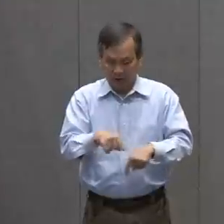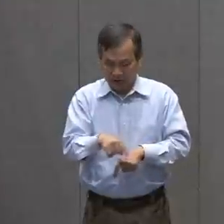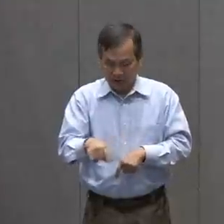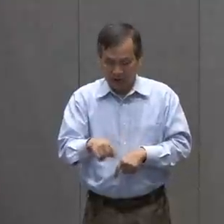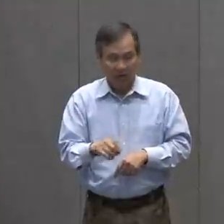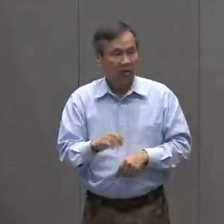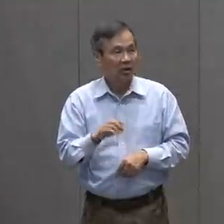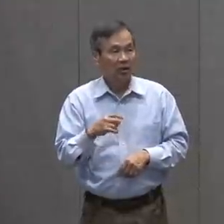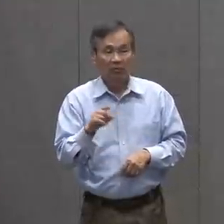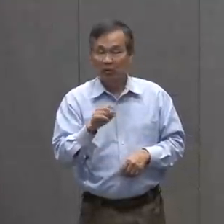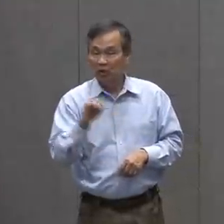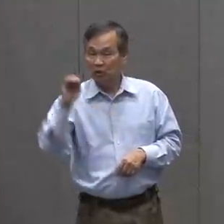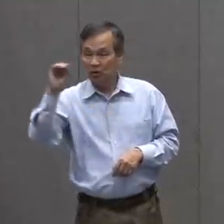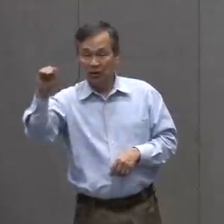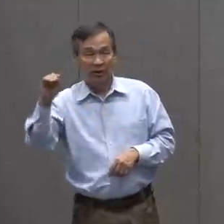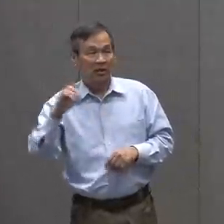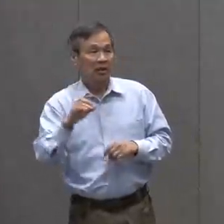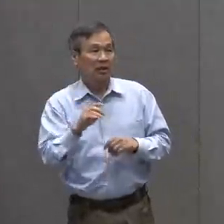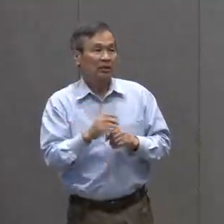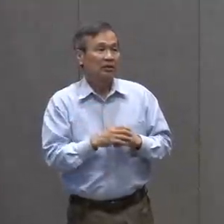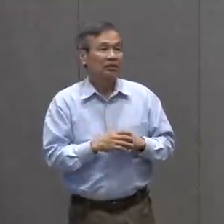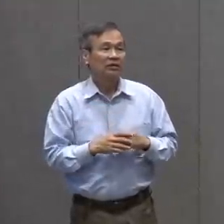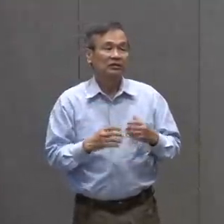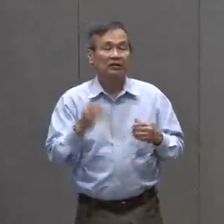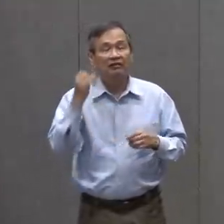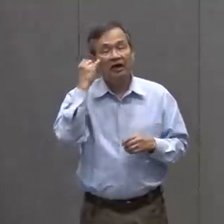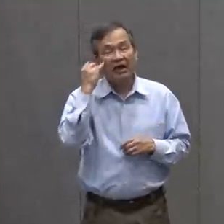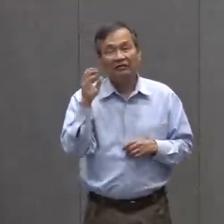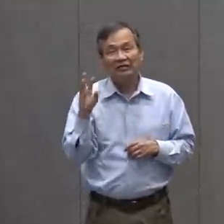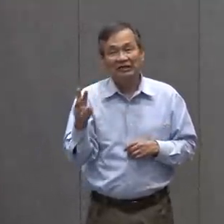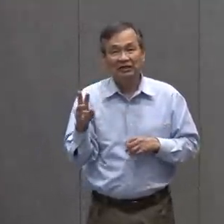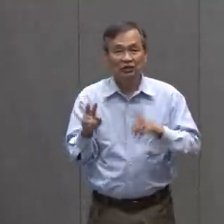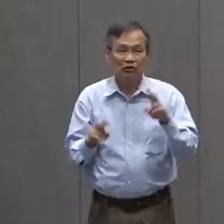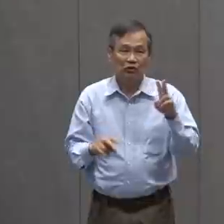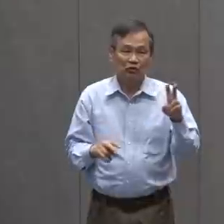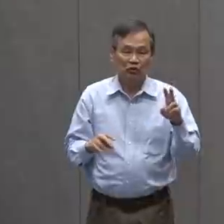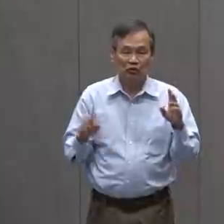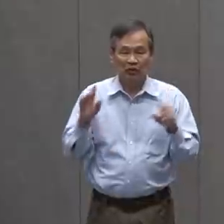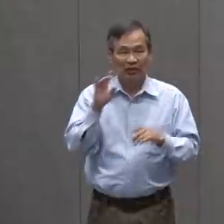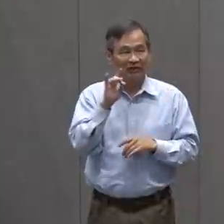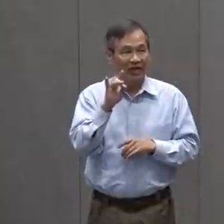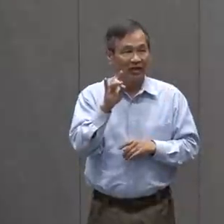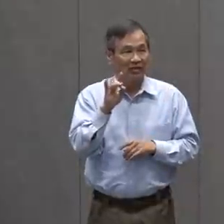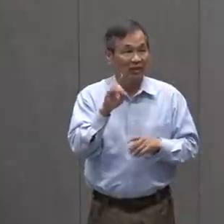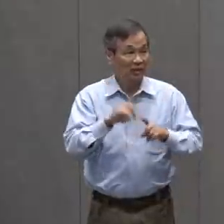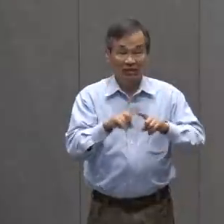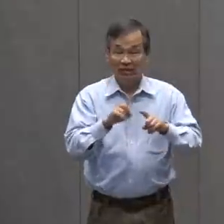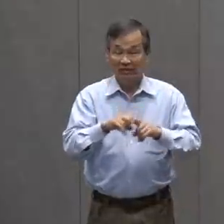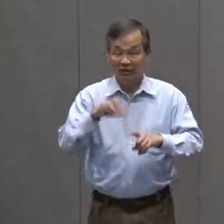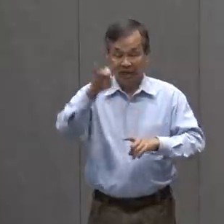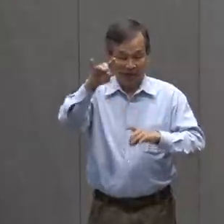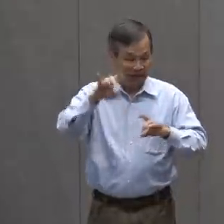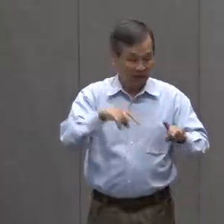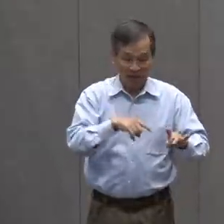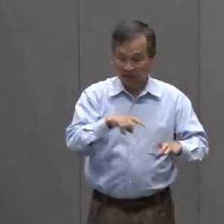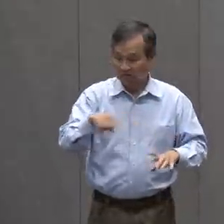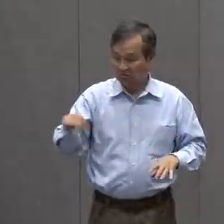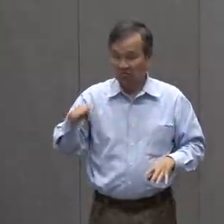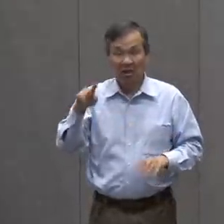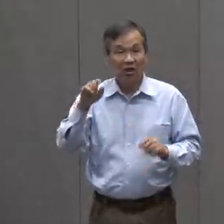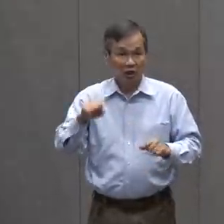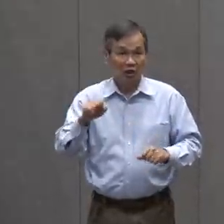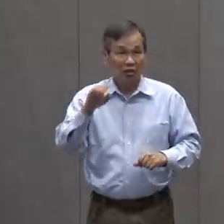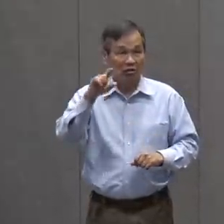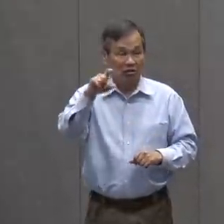works. Now, if I have a 6 and a 2, I have 8, but you notice I have multiple 8s. So you have multiple places you could place